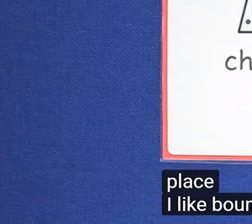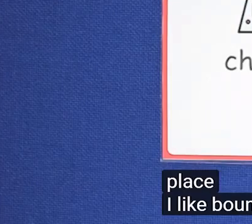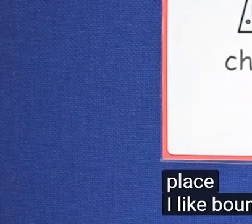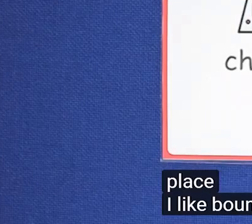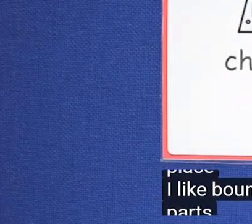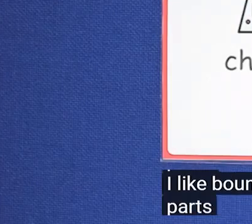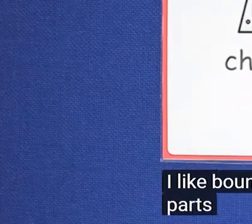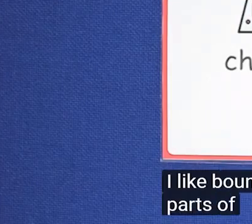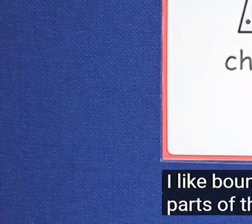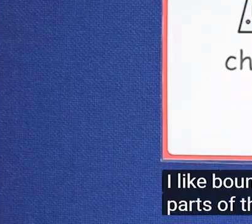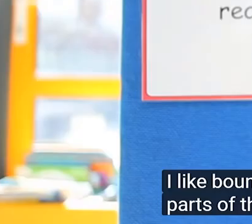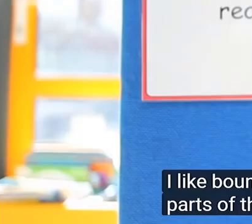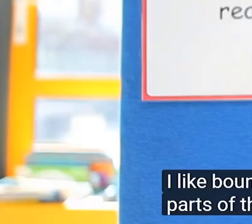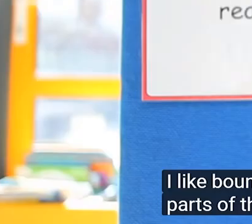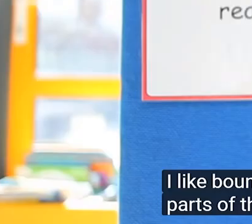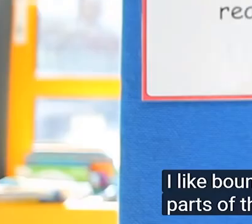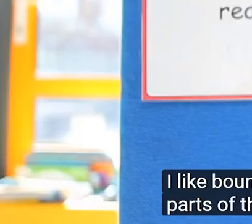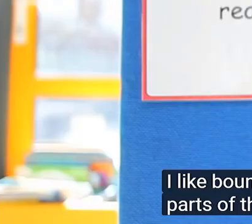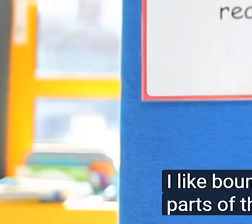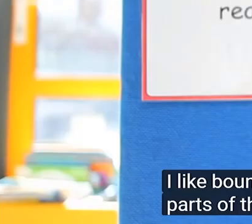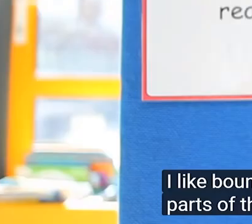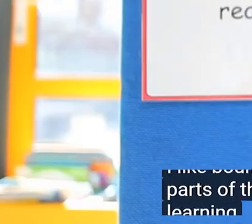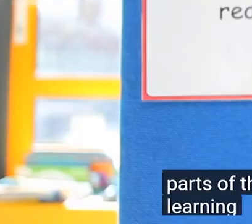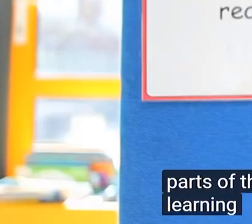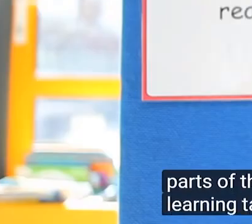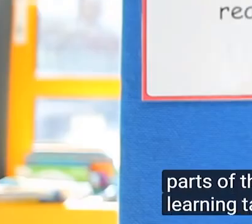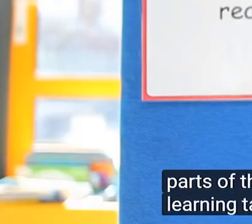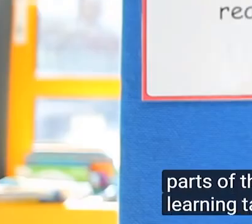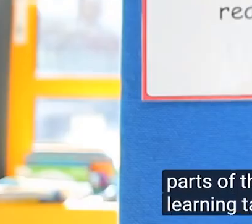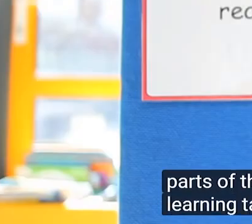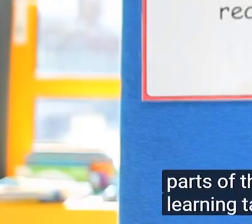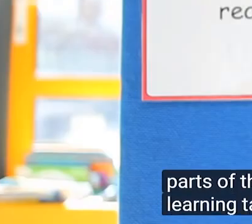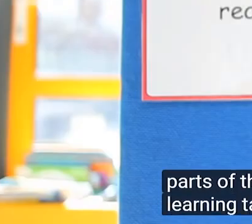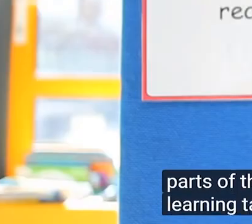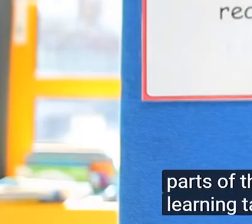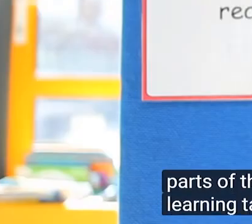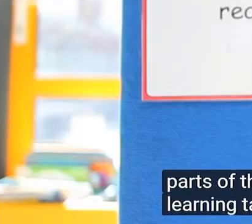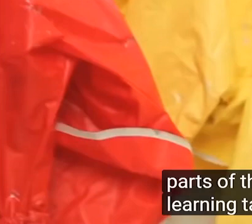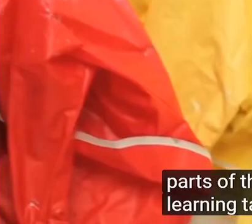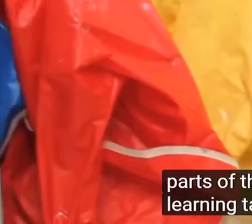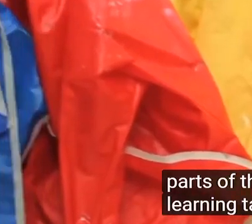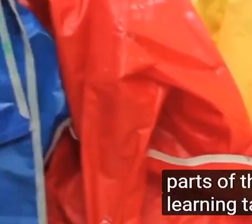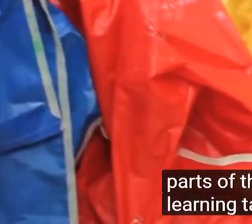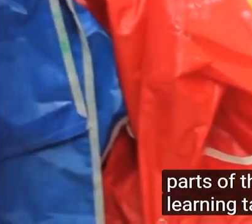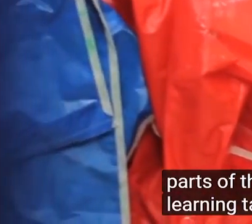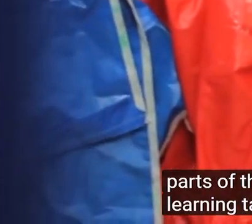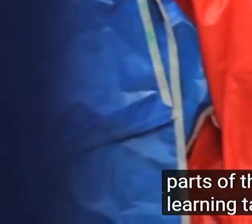There are different parts of the floor where different learning takes place.